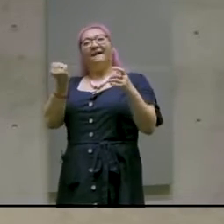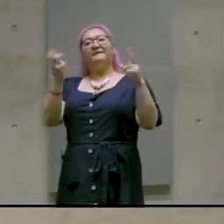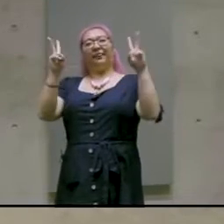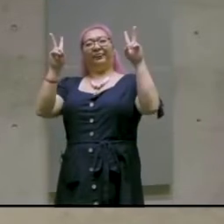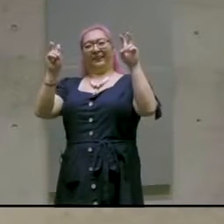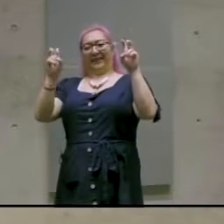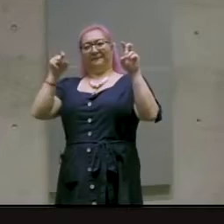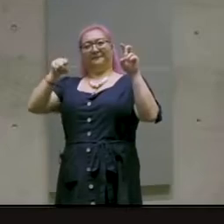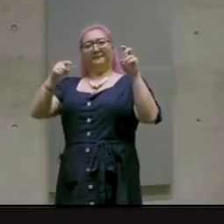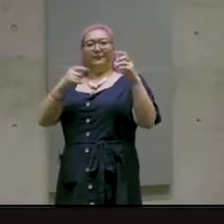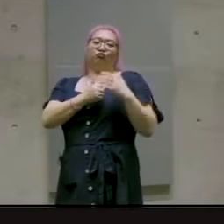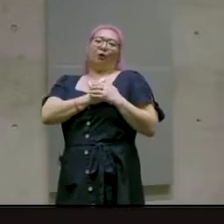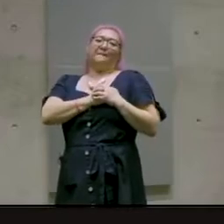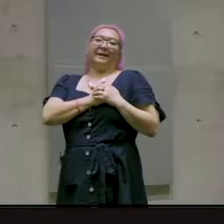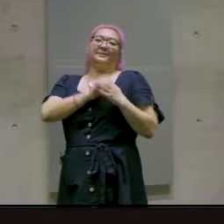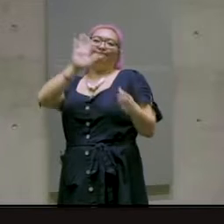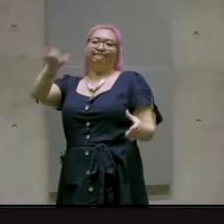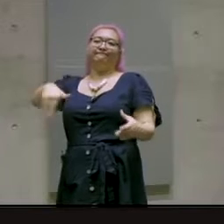kind of